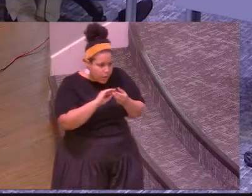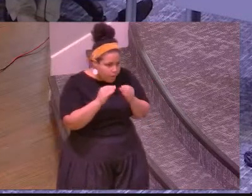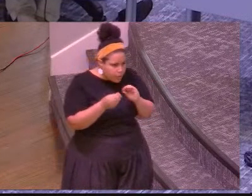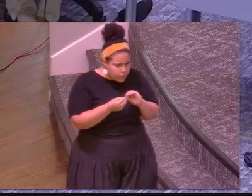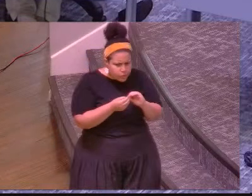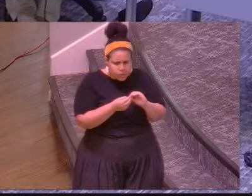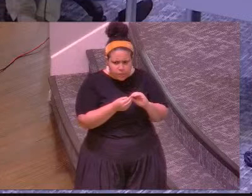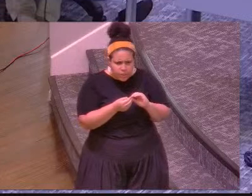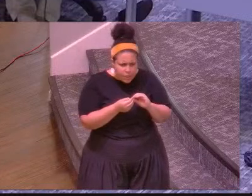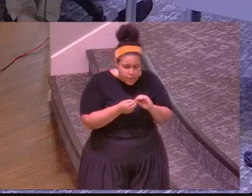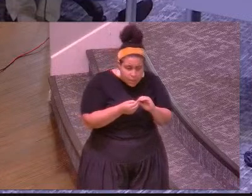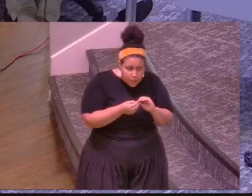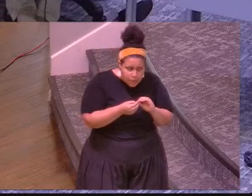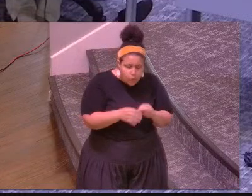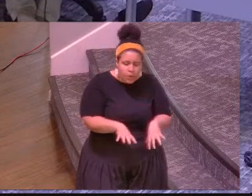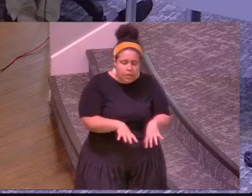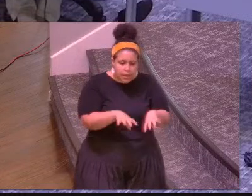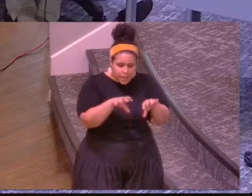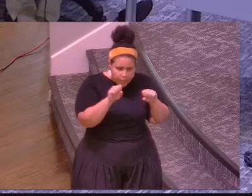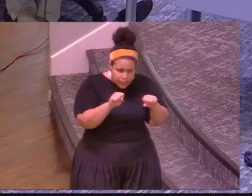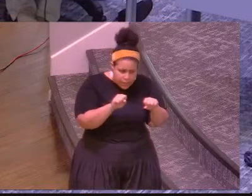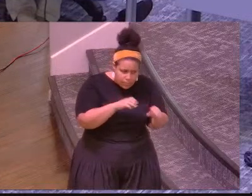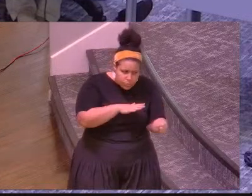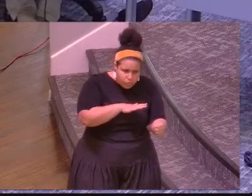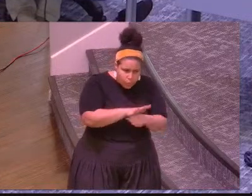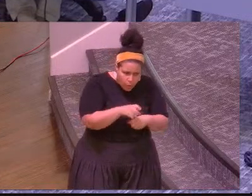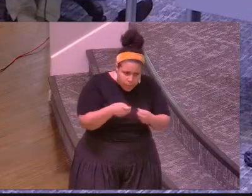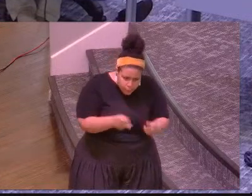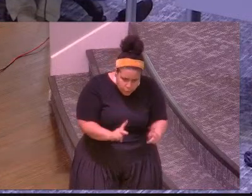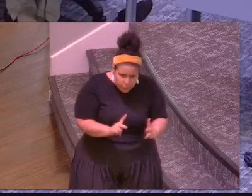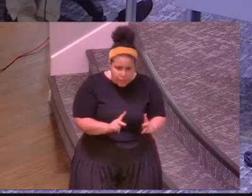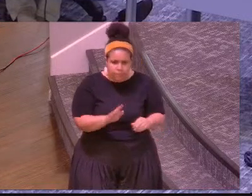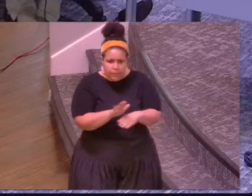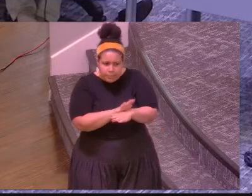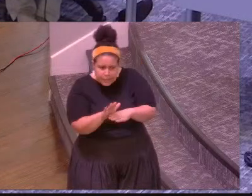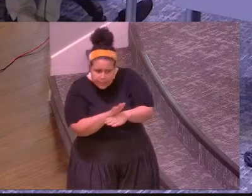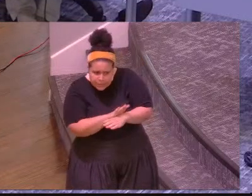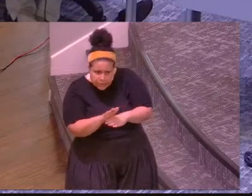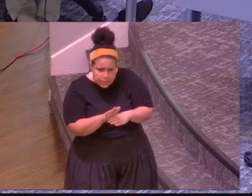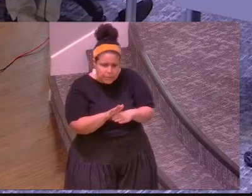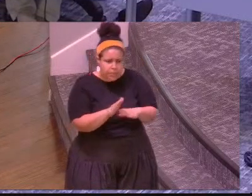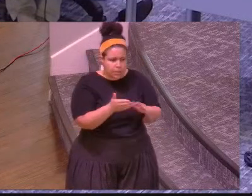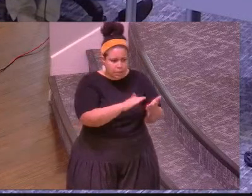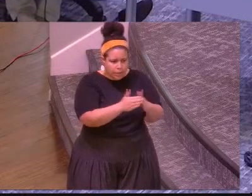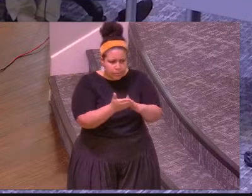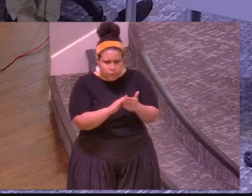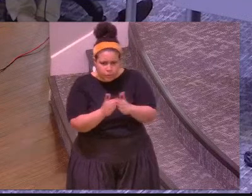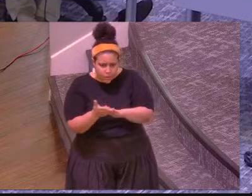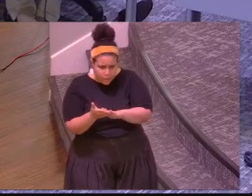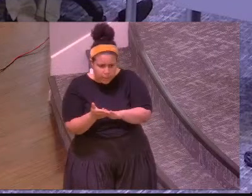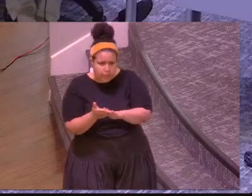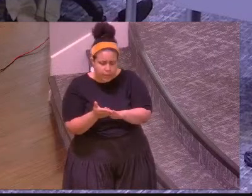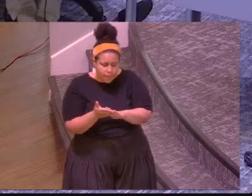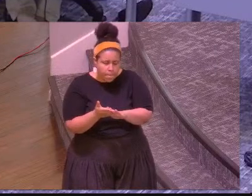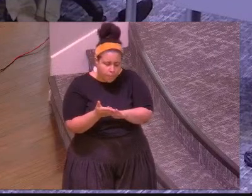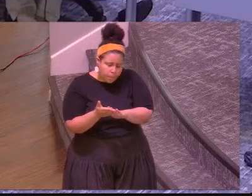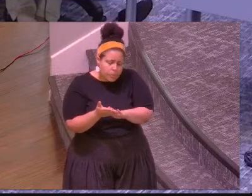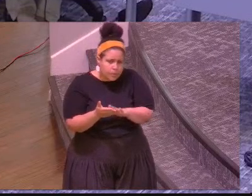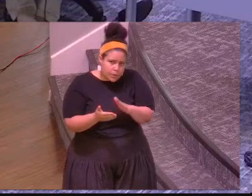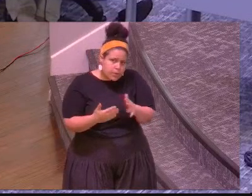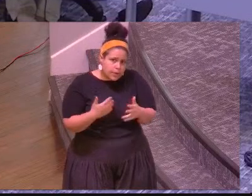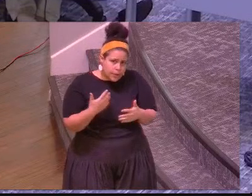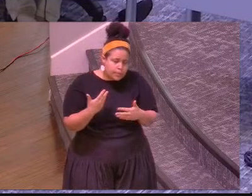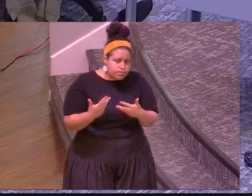taking full advantage of you know, of the business community as well as